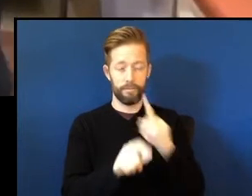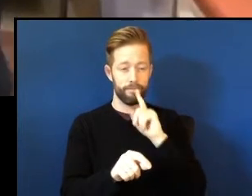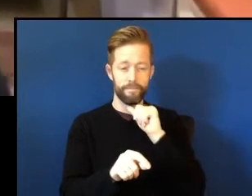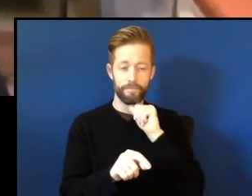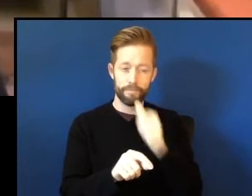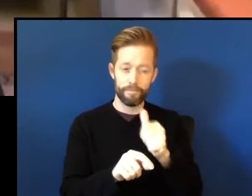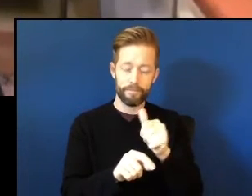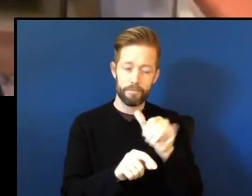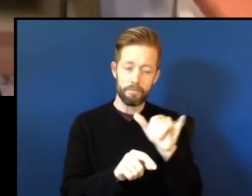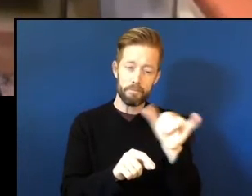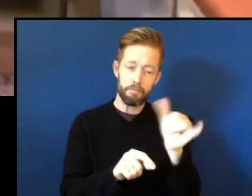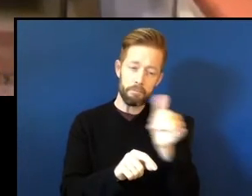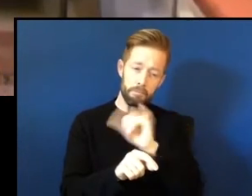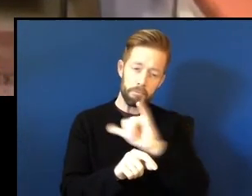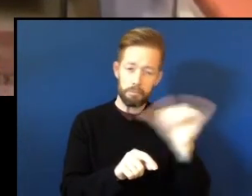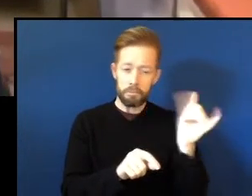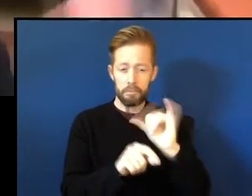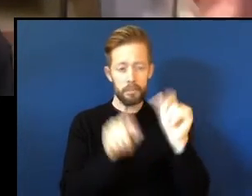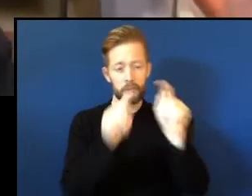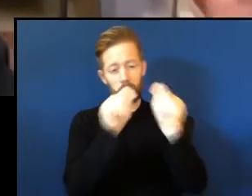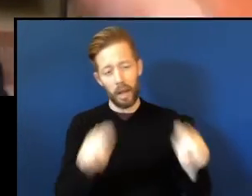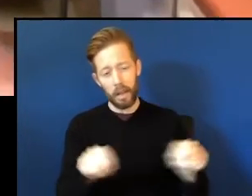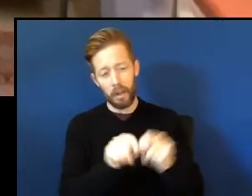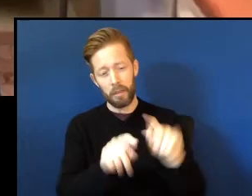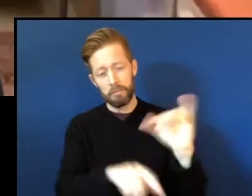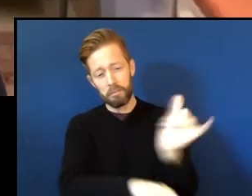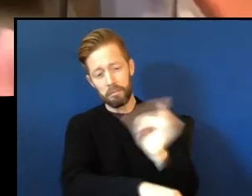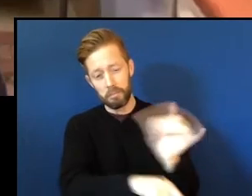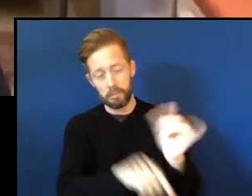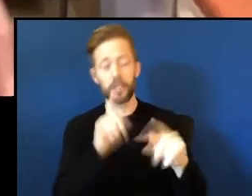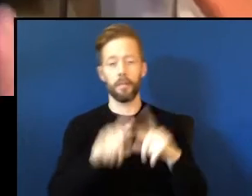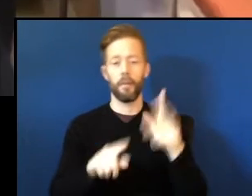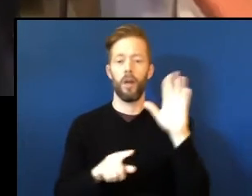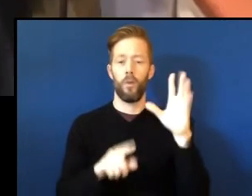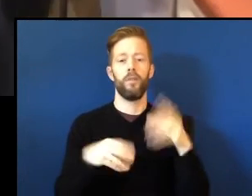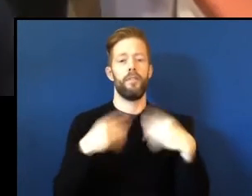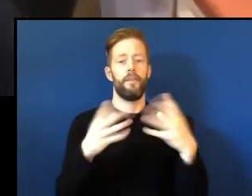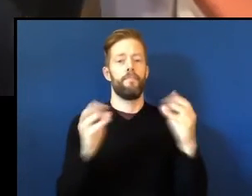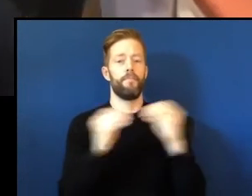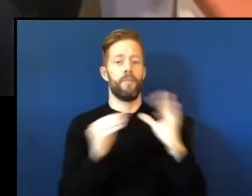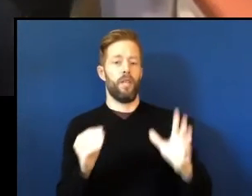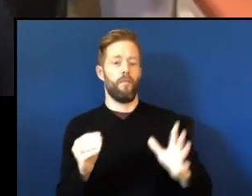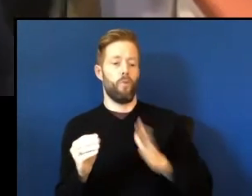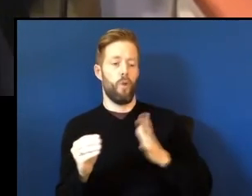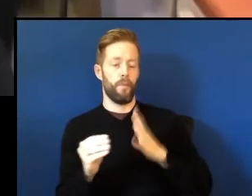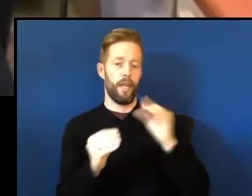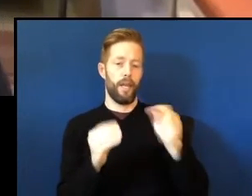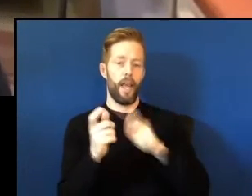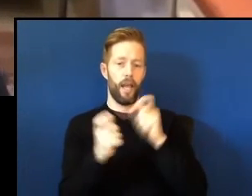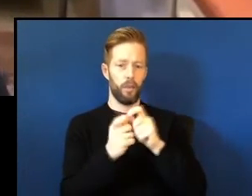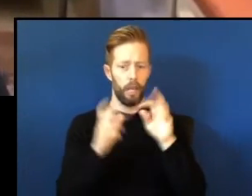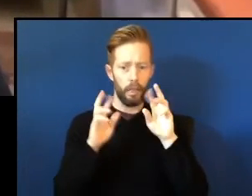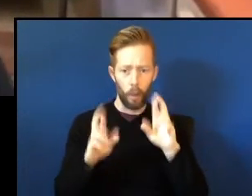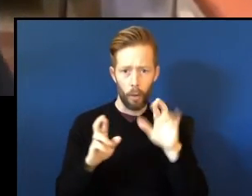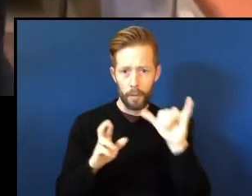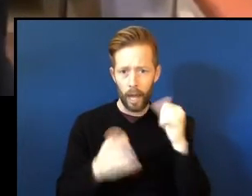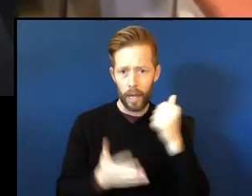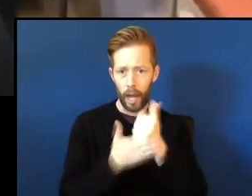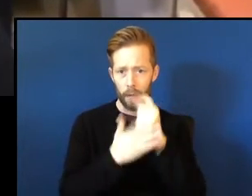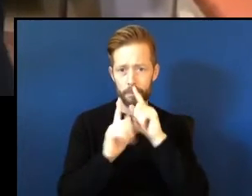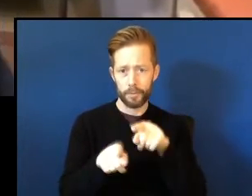accurate? It's like a triangle, and now we're going to move them toward a more formal and accurate understanding of concepts. I hope that